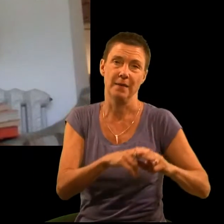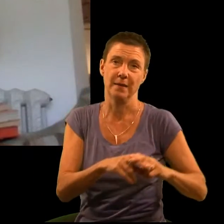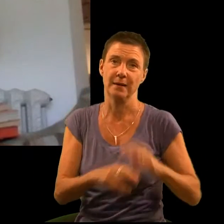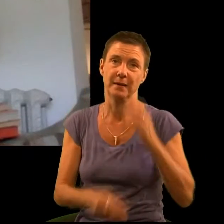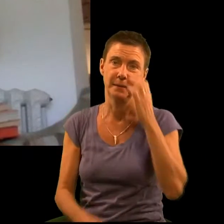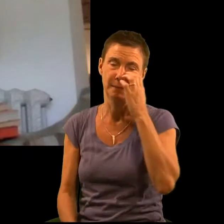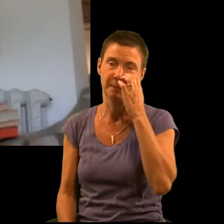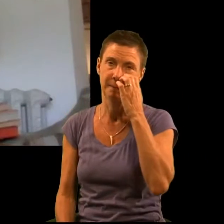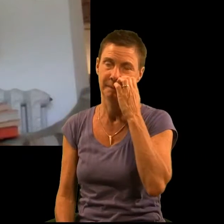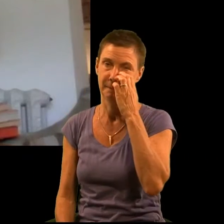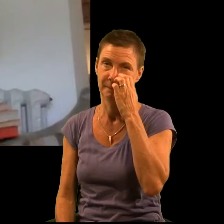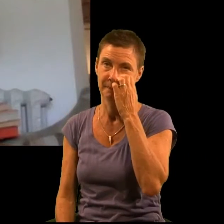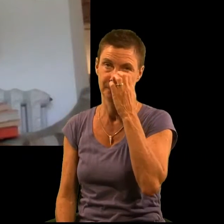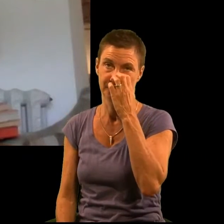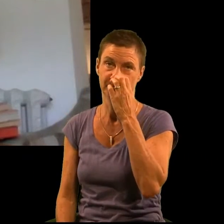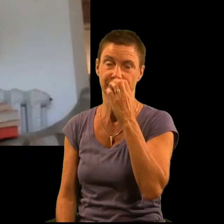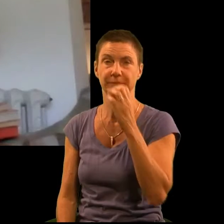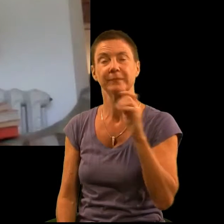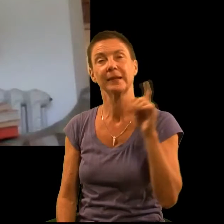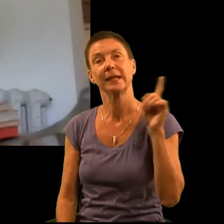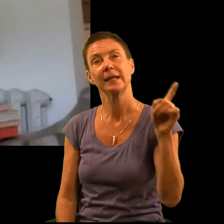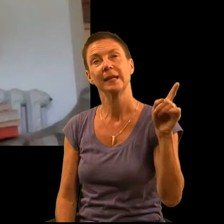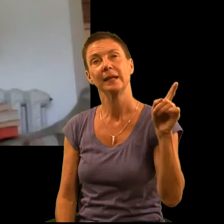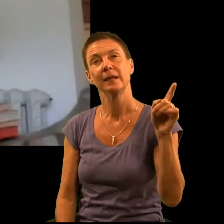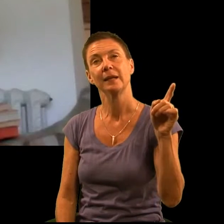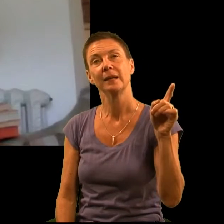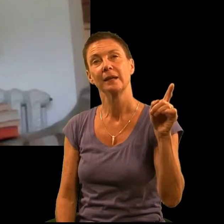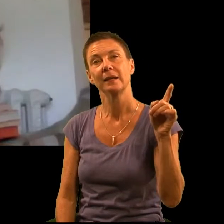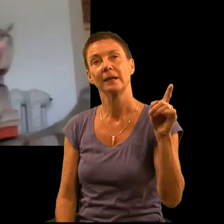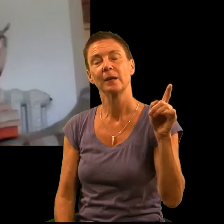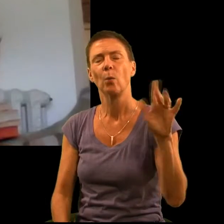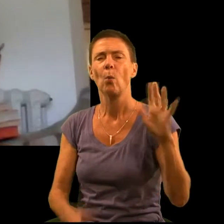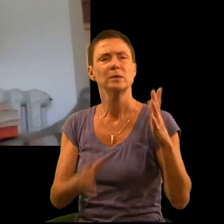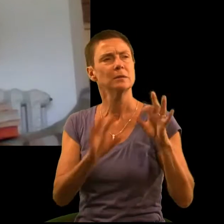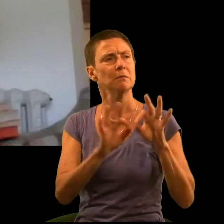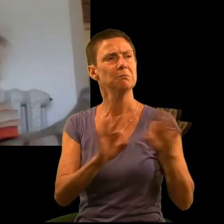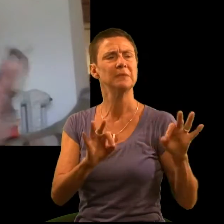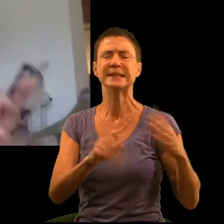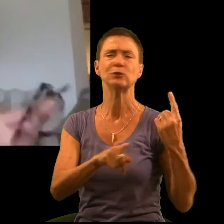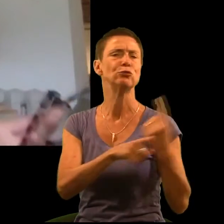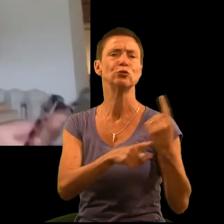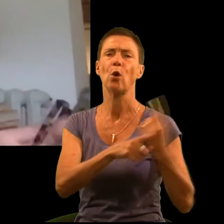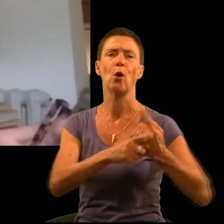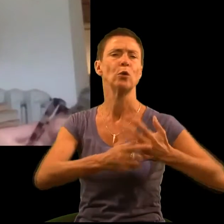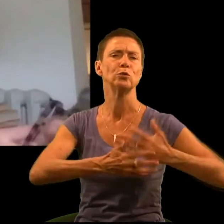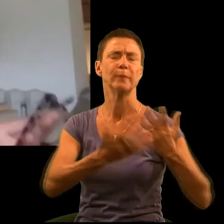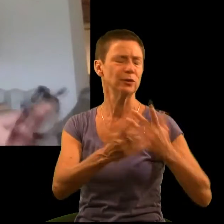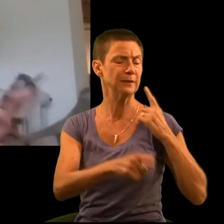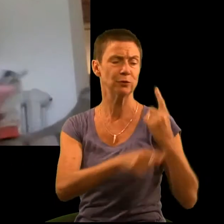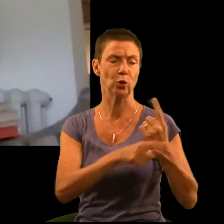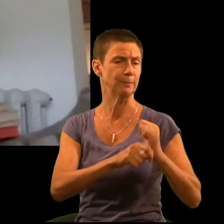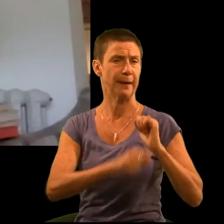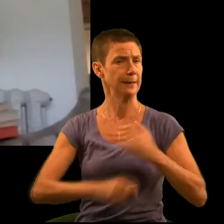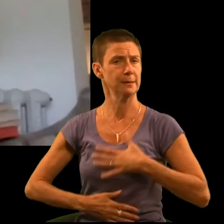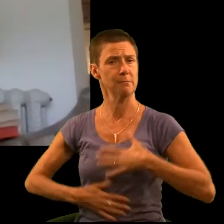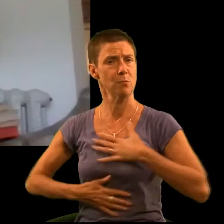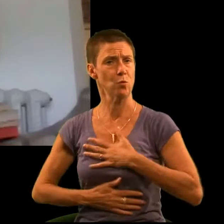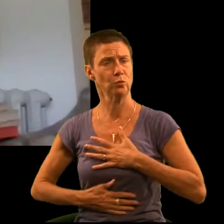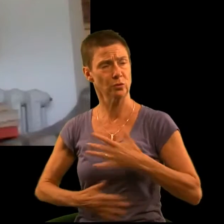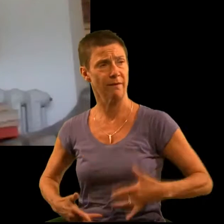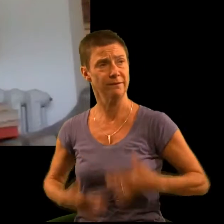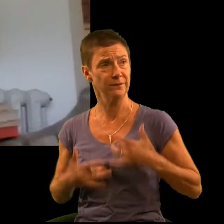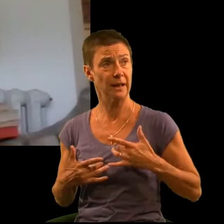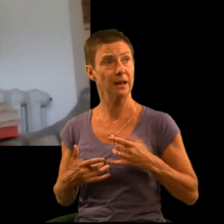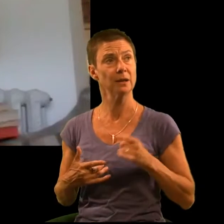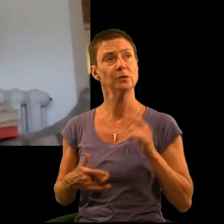and my dad was somebody who wasn't very chatty, who didn't talk about his feelings very much, and so